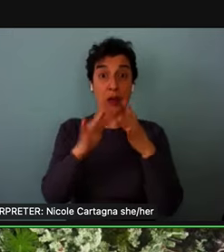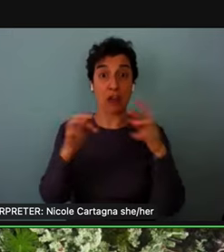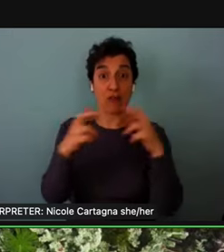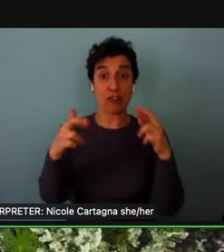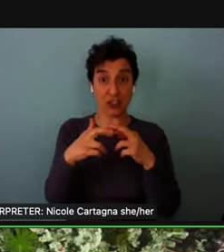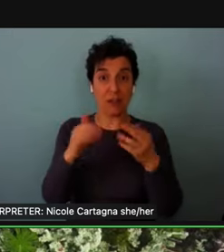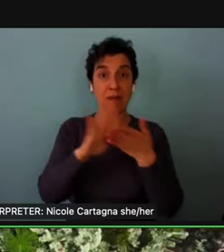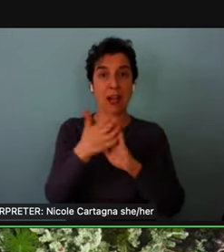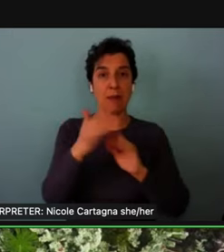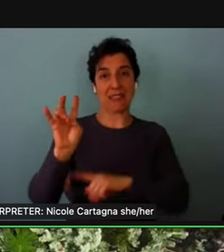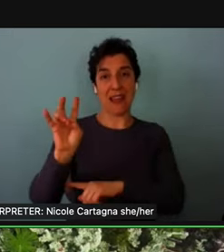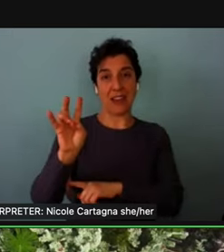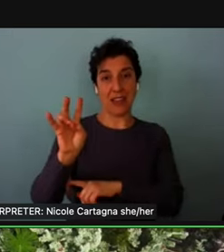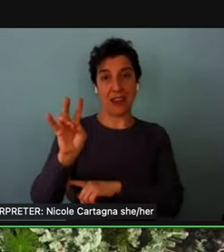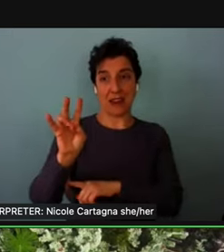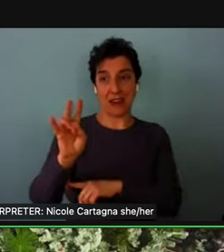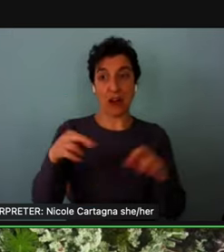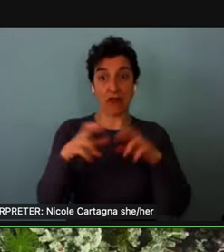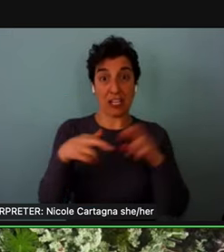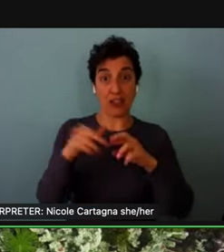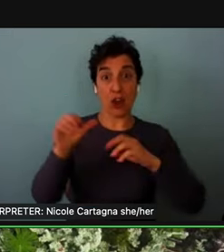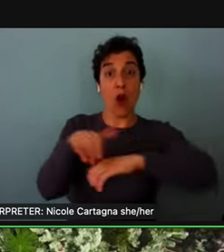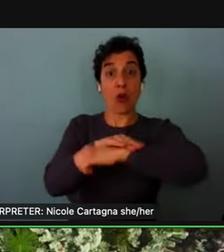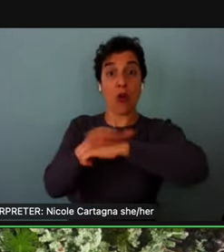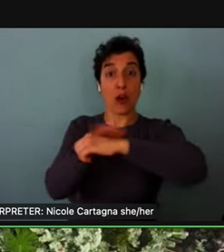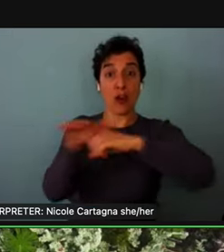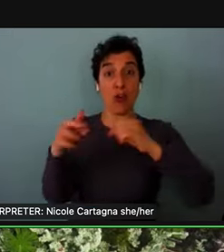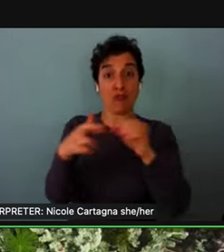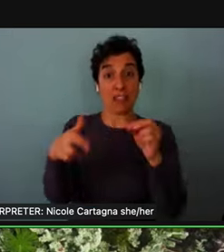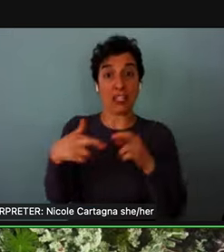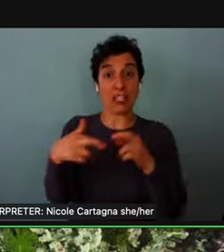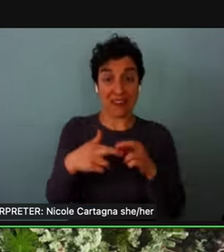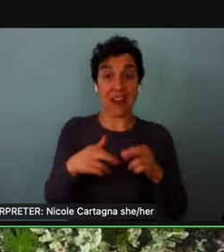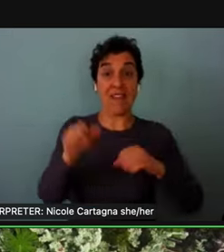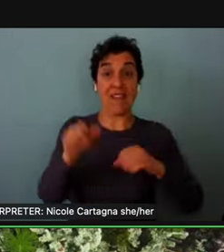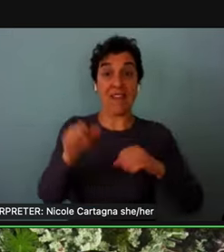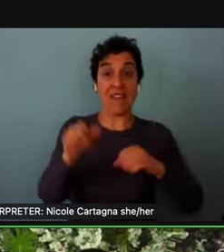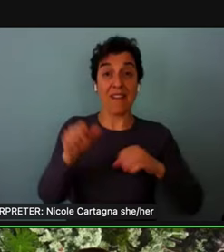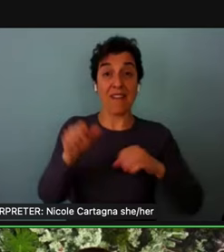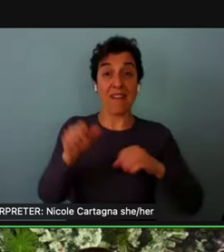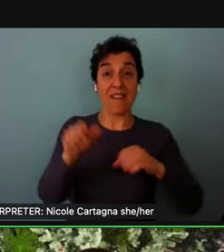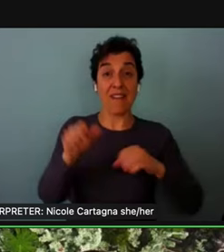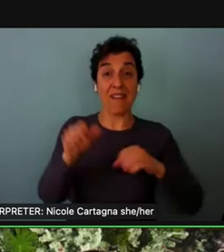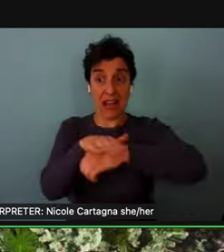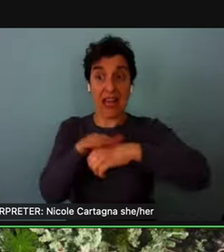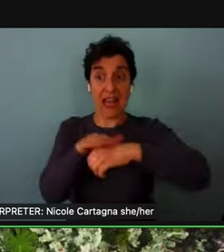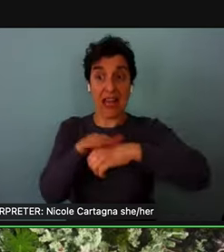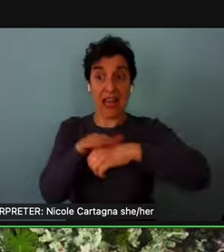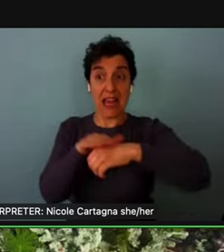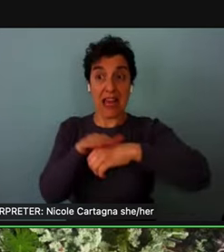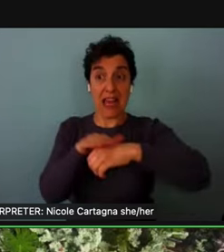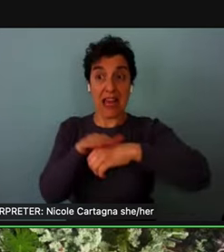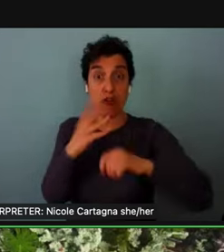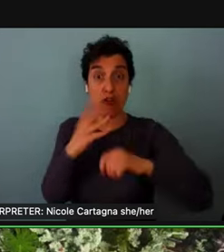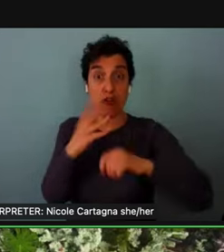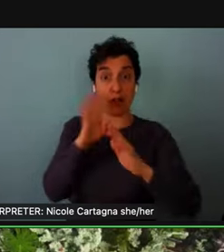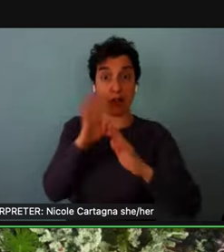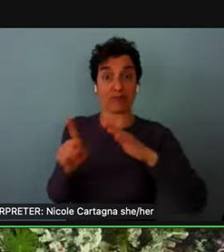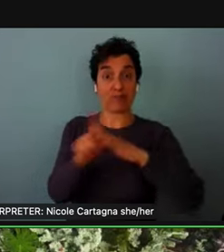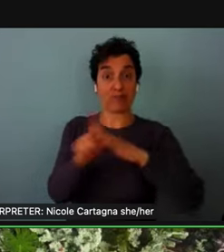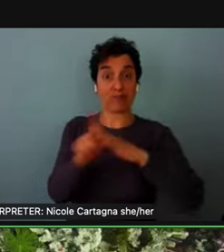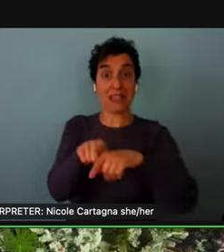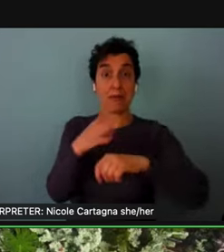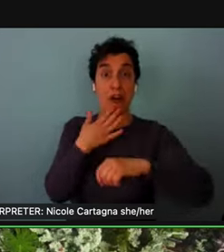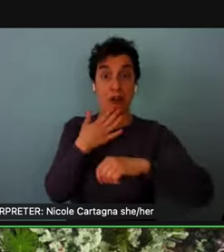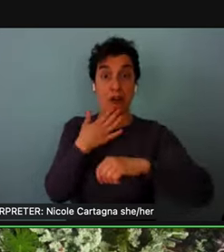networks. So basically, cortical regions that are functionally connected together are given the same color by the model.